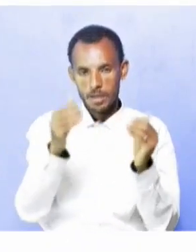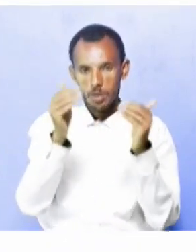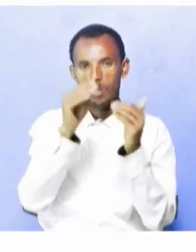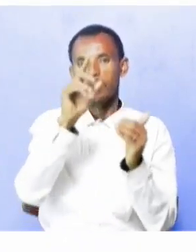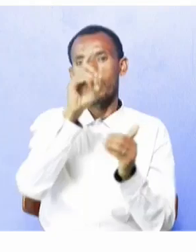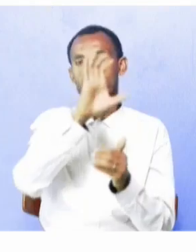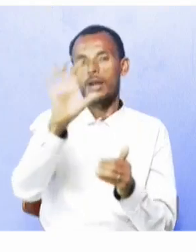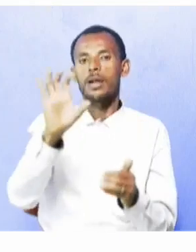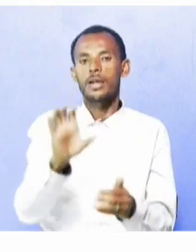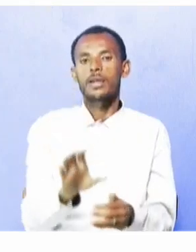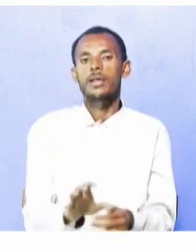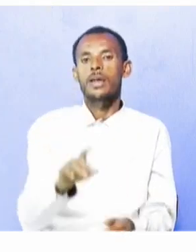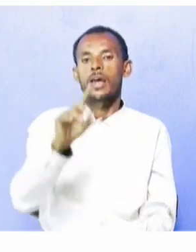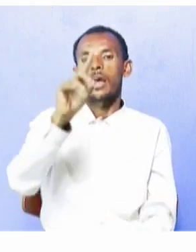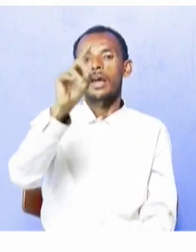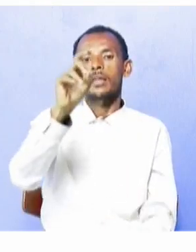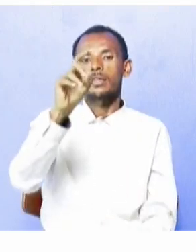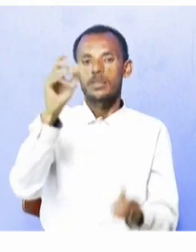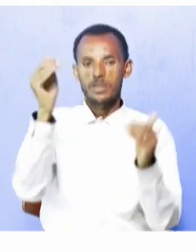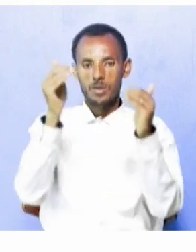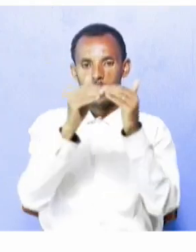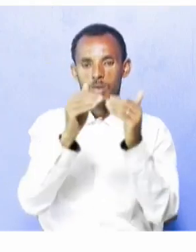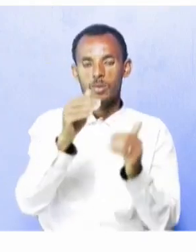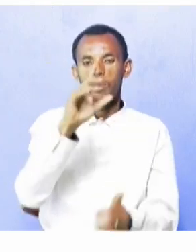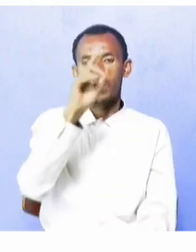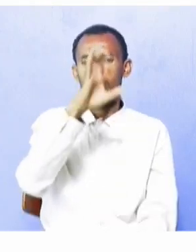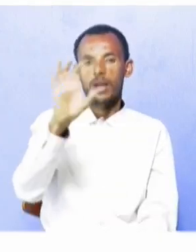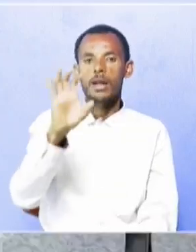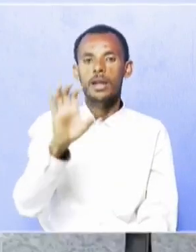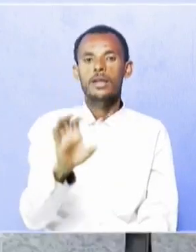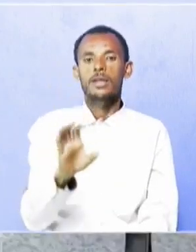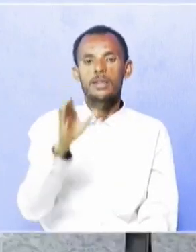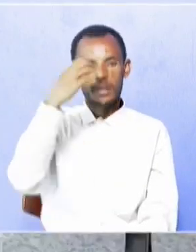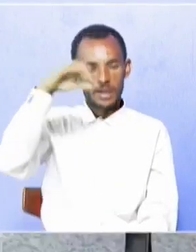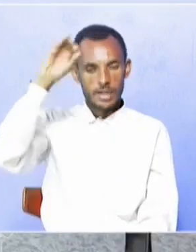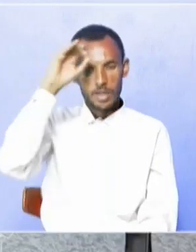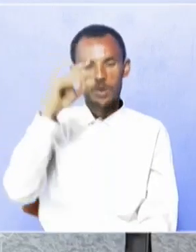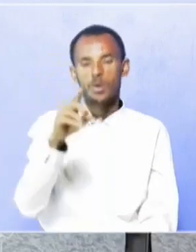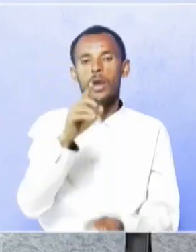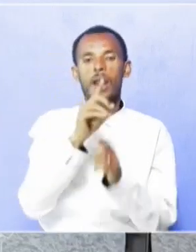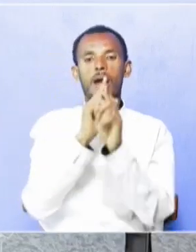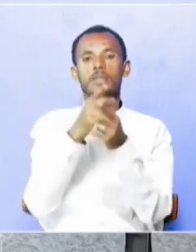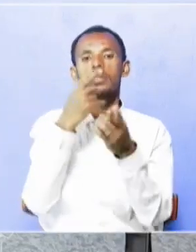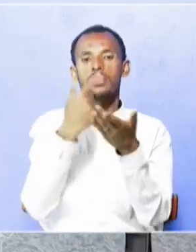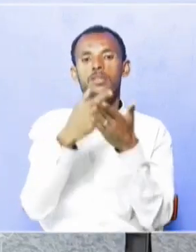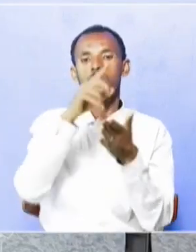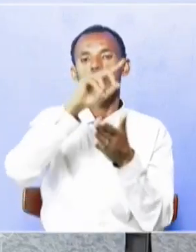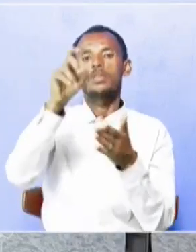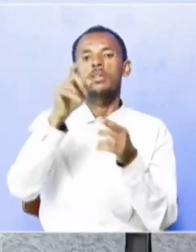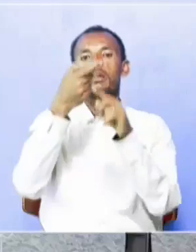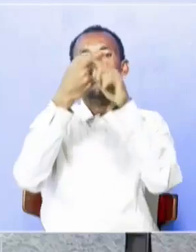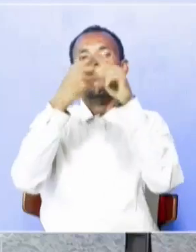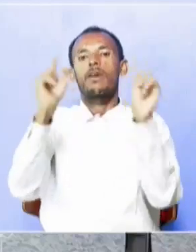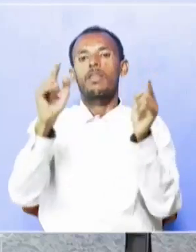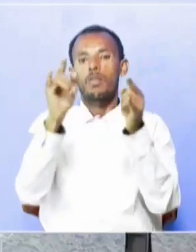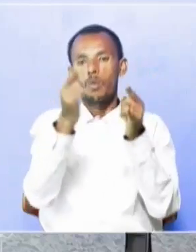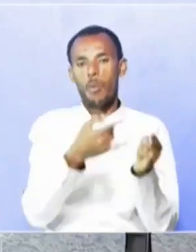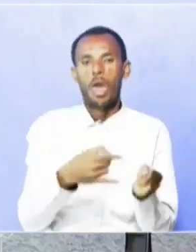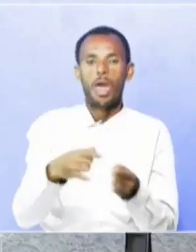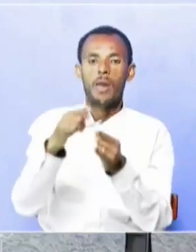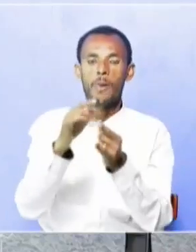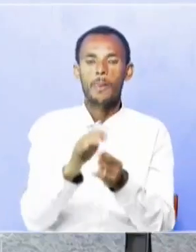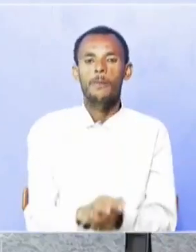is 100 degree. Okay, you can also answer this question in a different way.